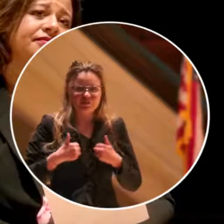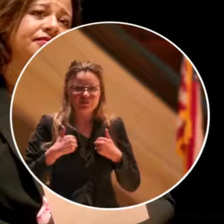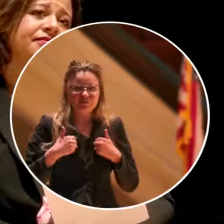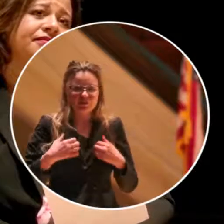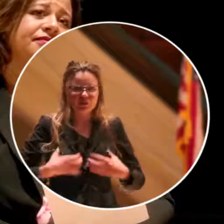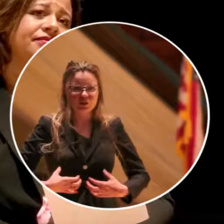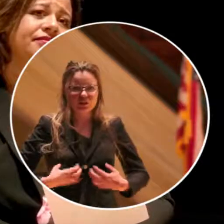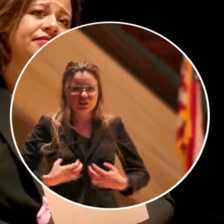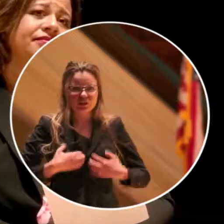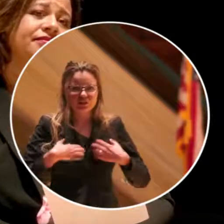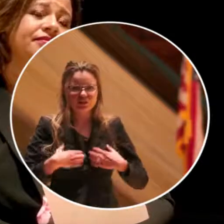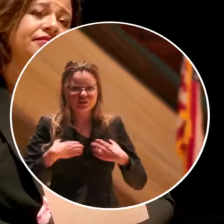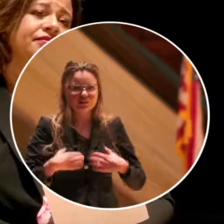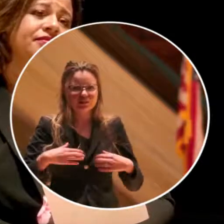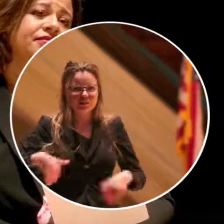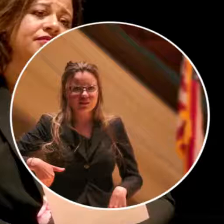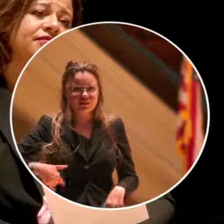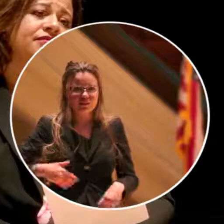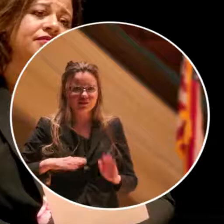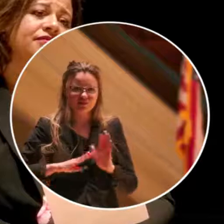She passed in a few hours.